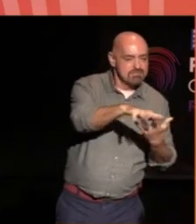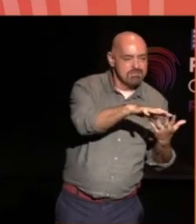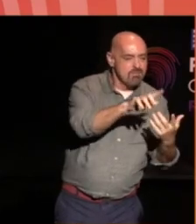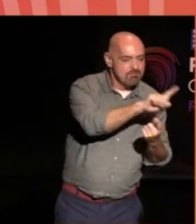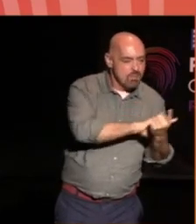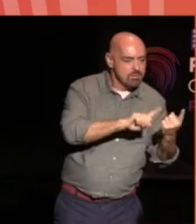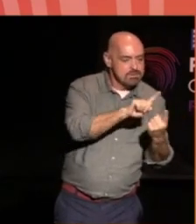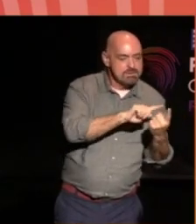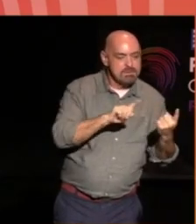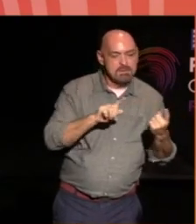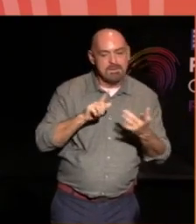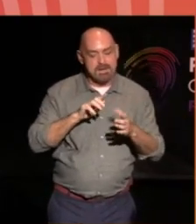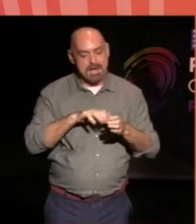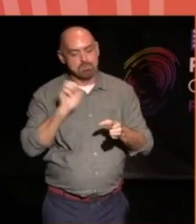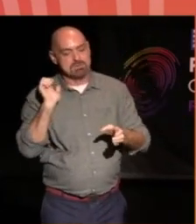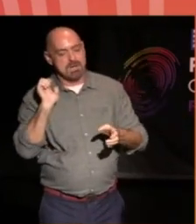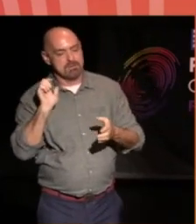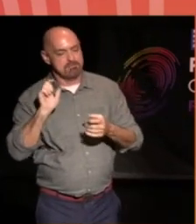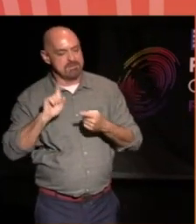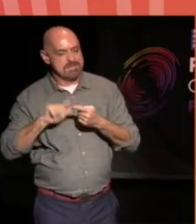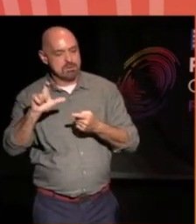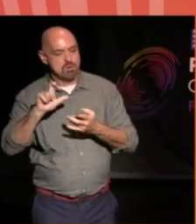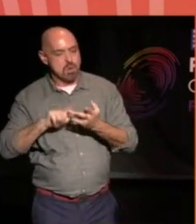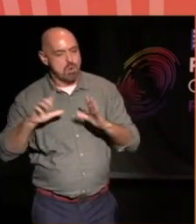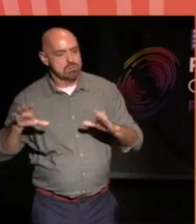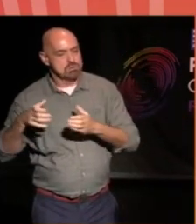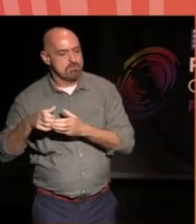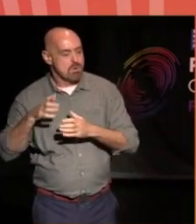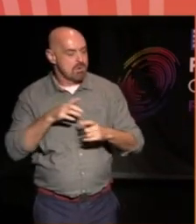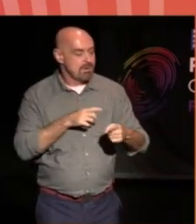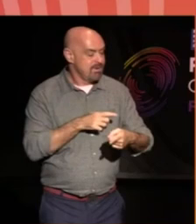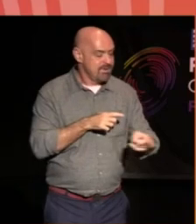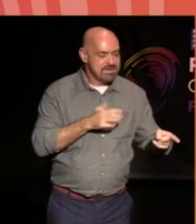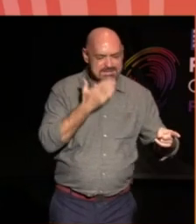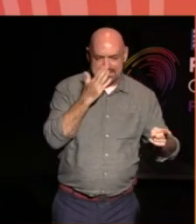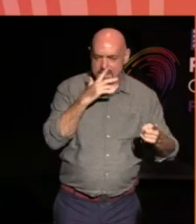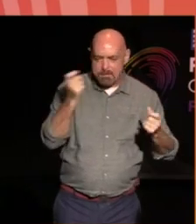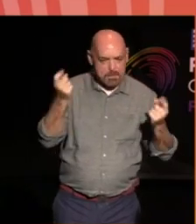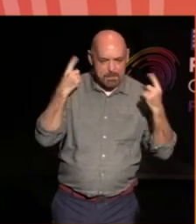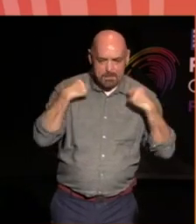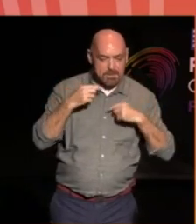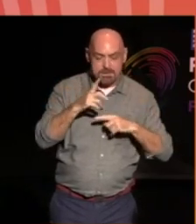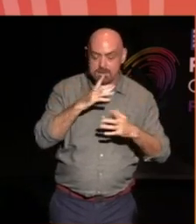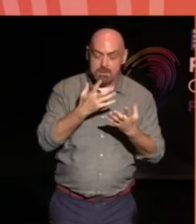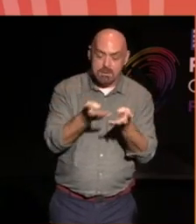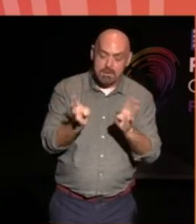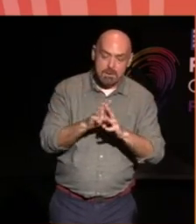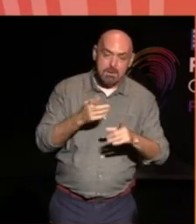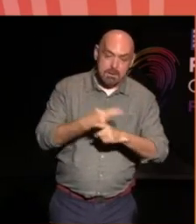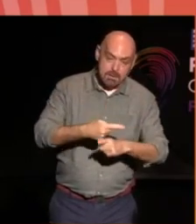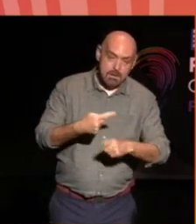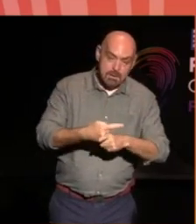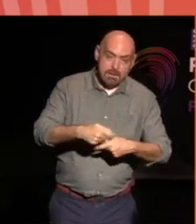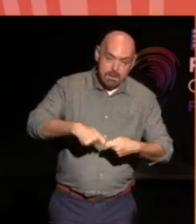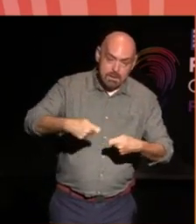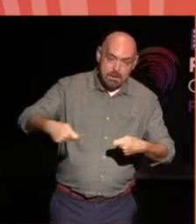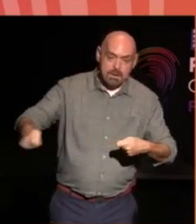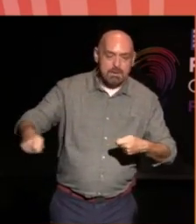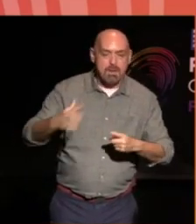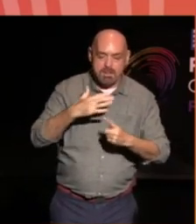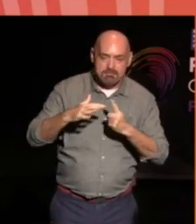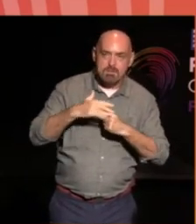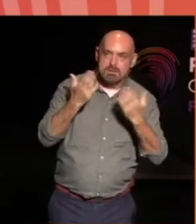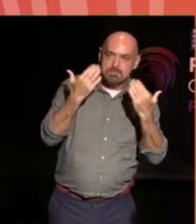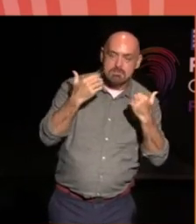kind of echo chamber, it's they don't really get this stuff. You can sit in forums for hours and hours, and the environment and climate change